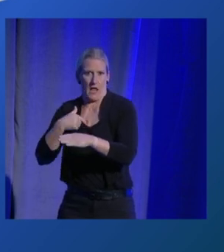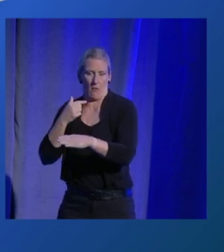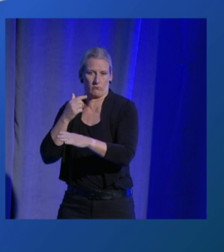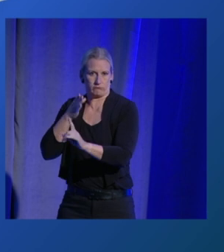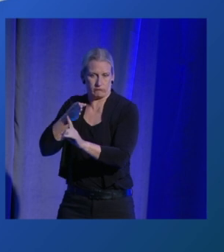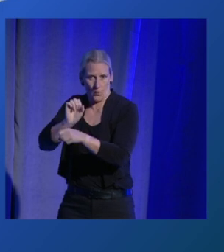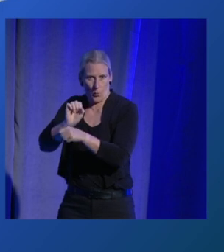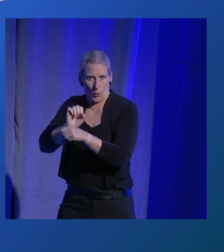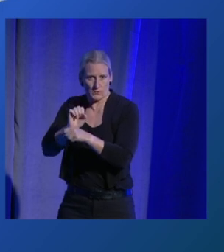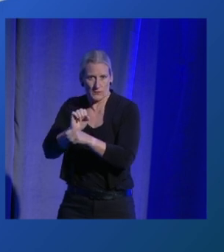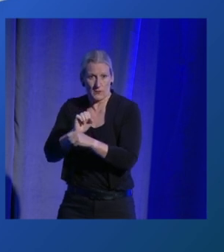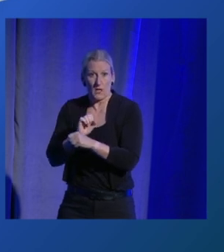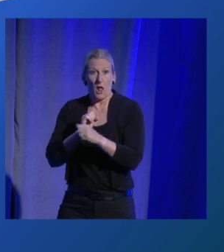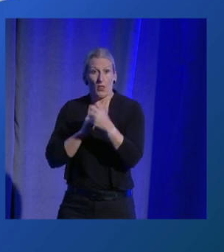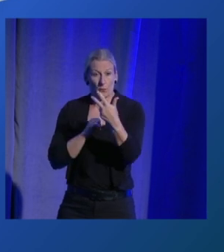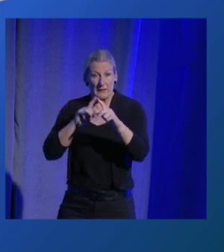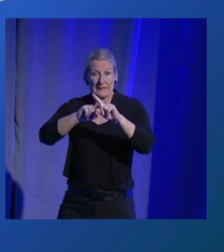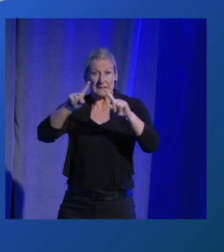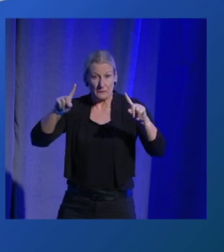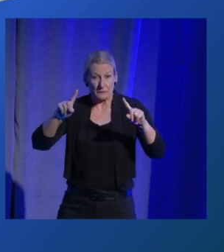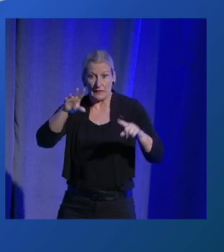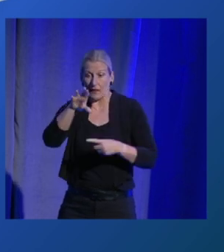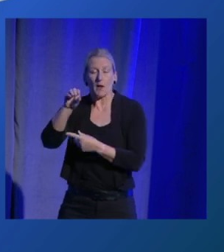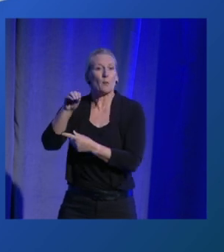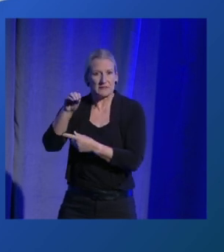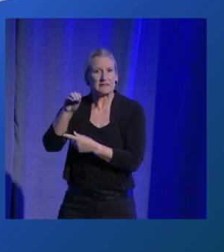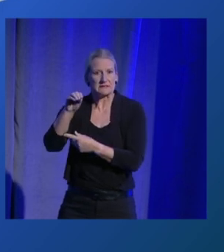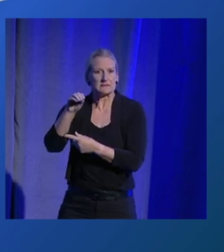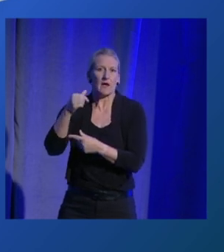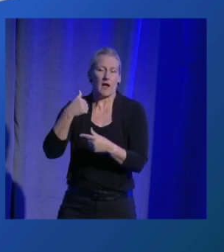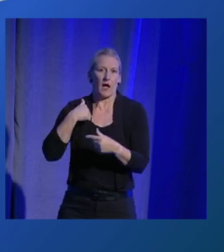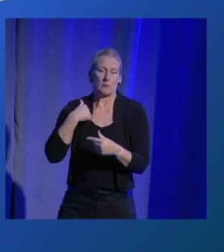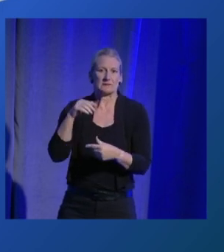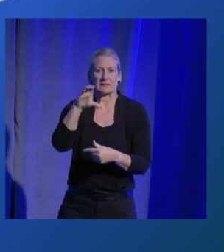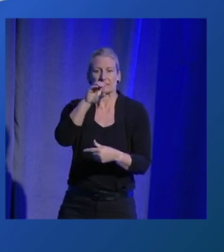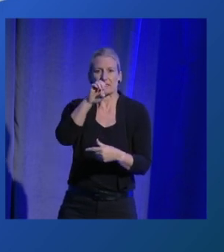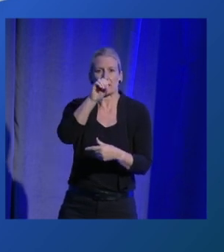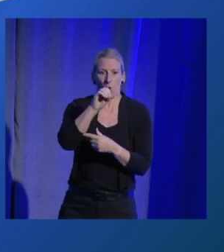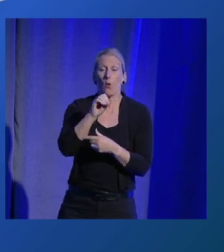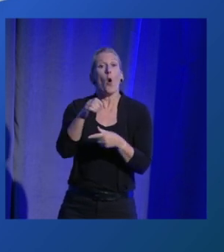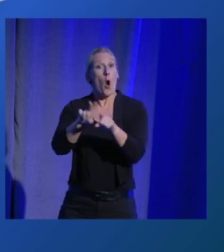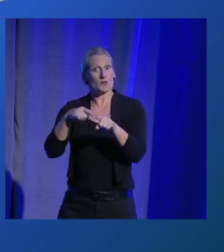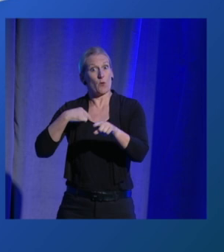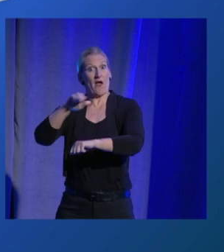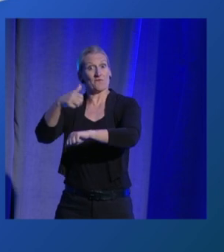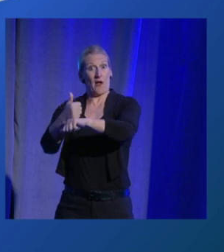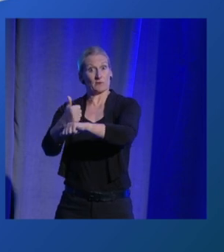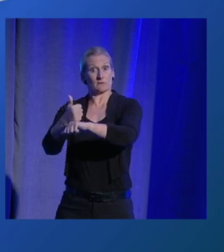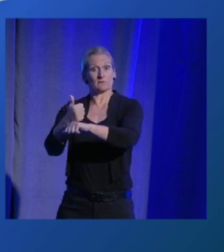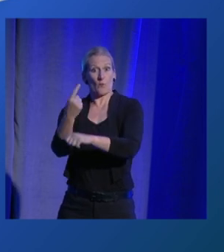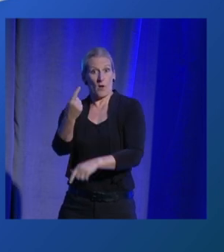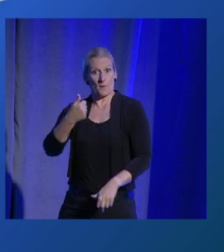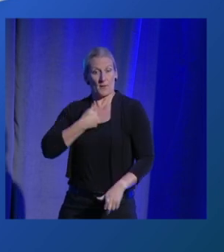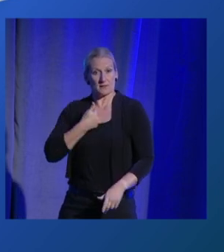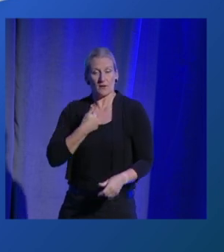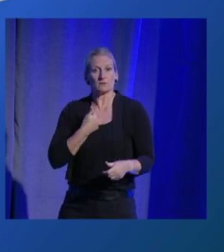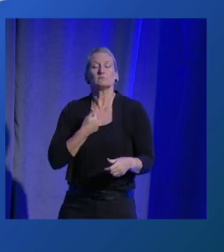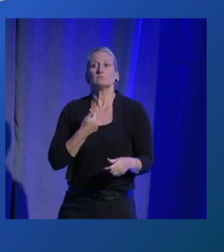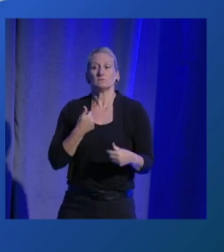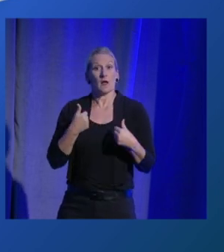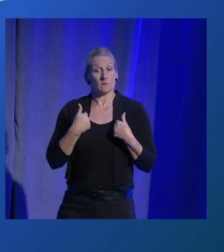CEO of three commercial companies and the founder and CEO of a nonprofit and was a principal director for Booze Allen